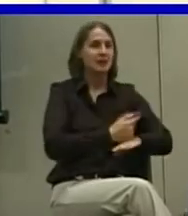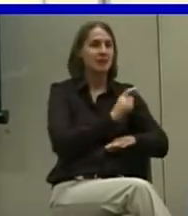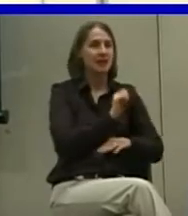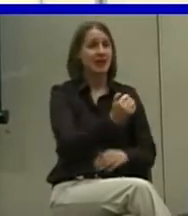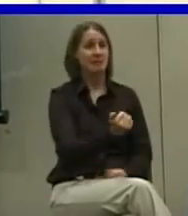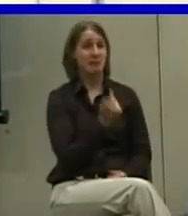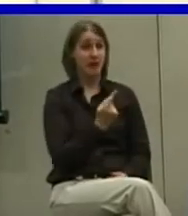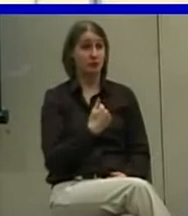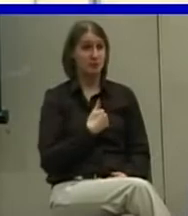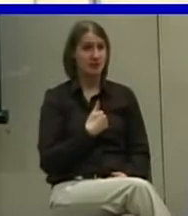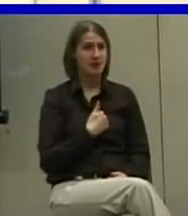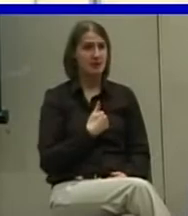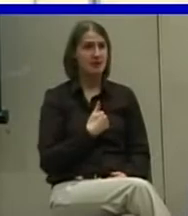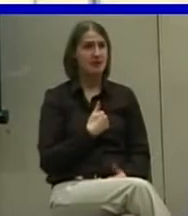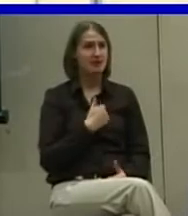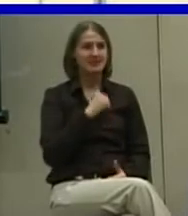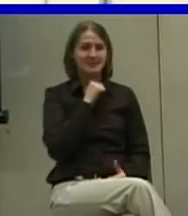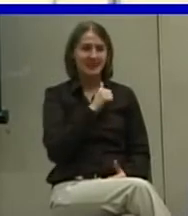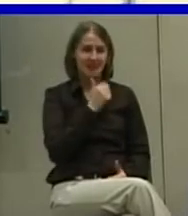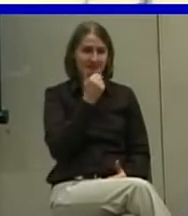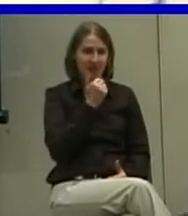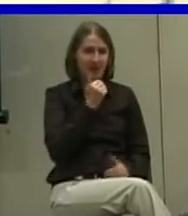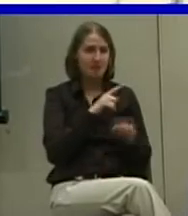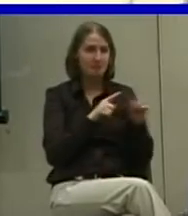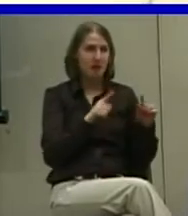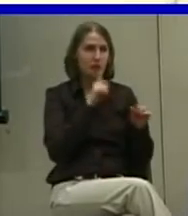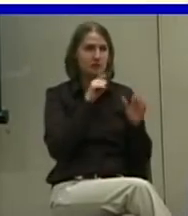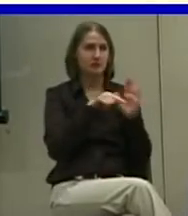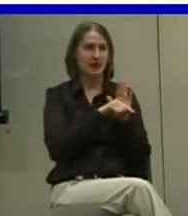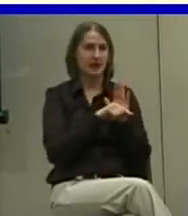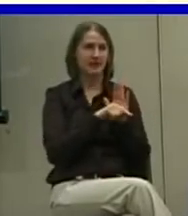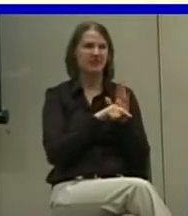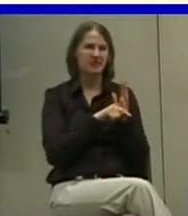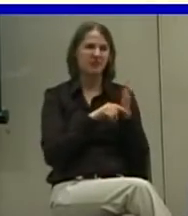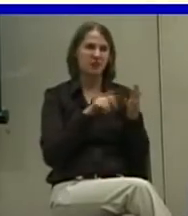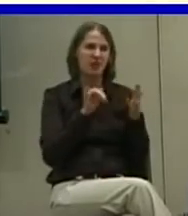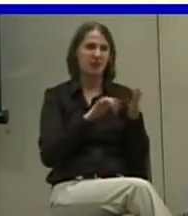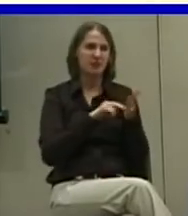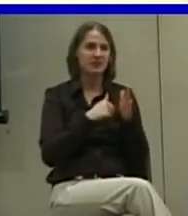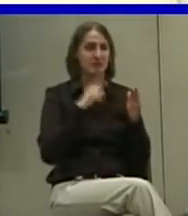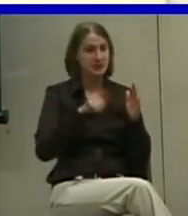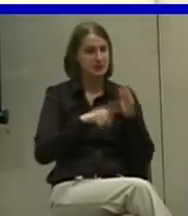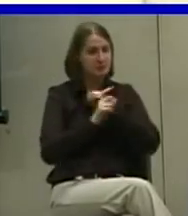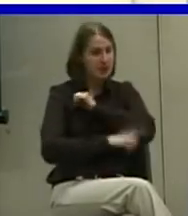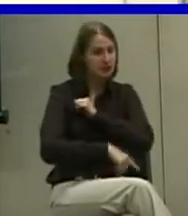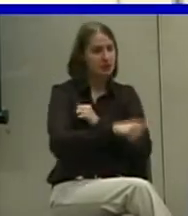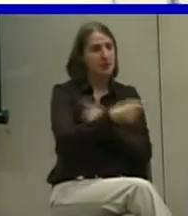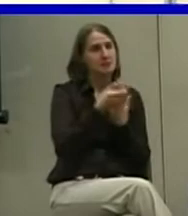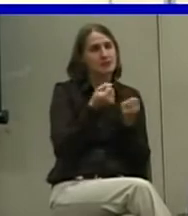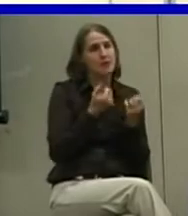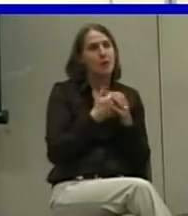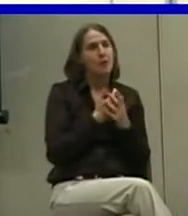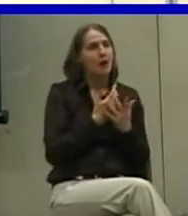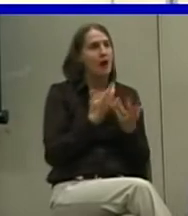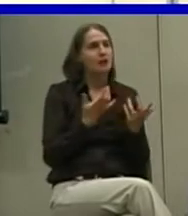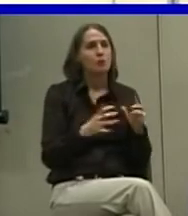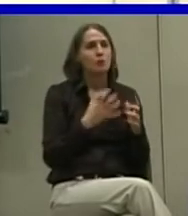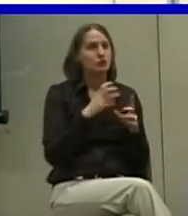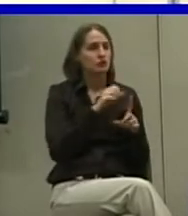but that's really negative, which usually needs a consequence. So in one respect, I've trapped them into doing something